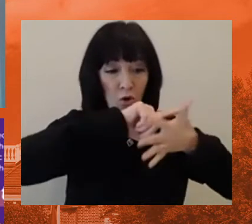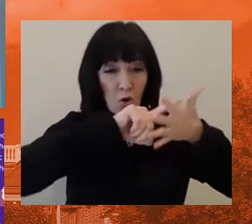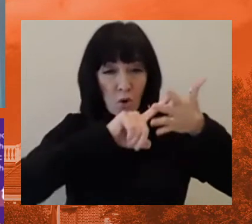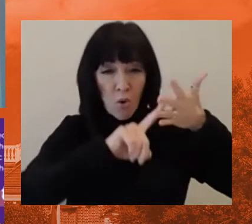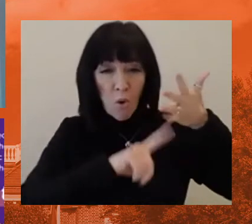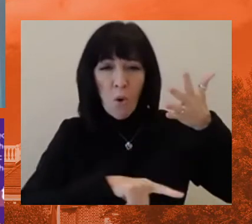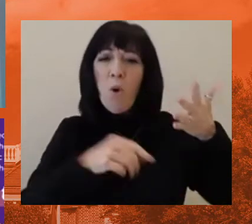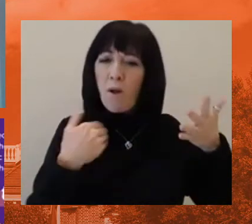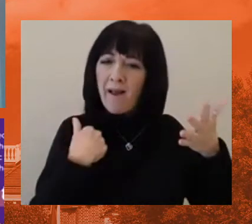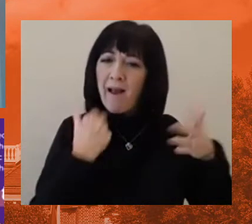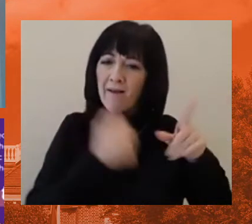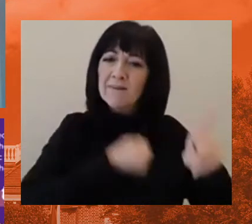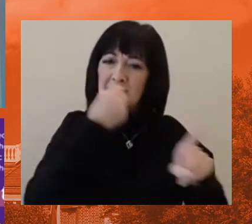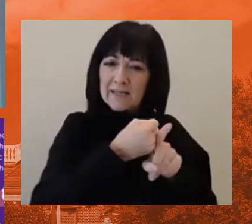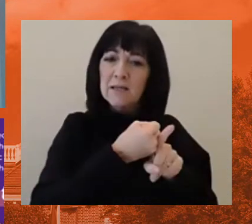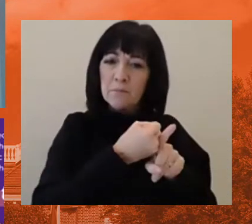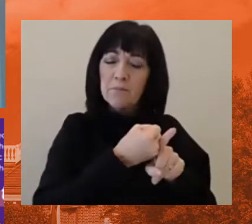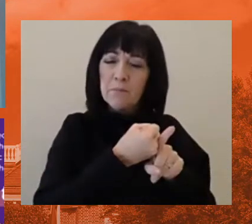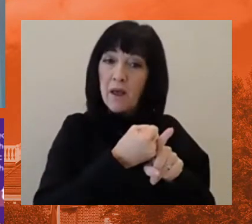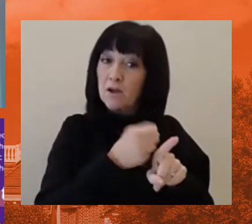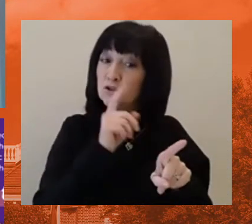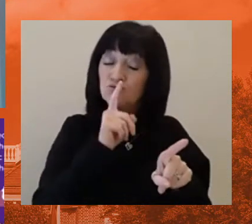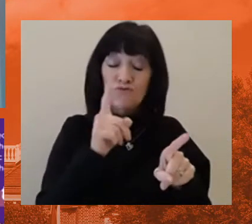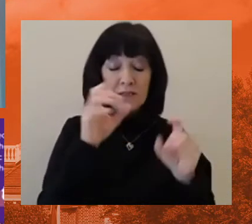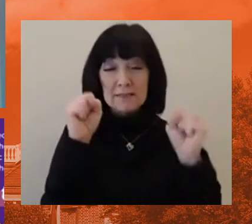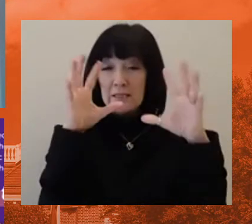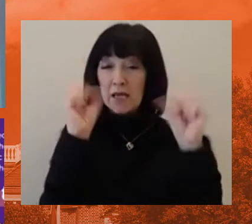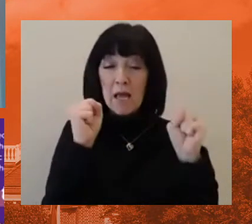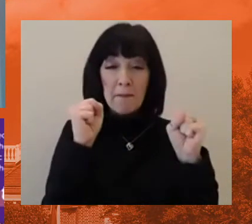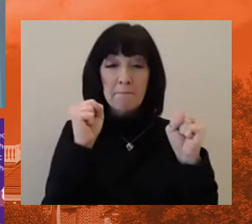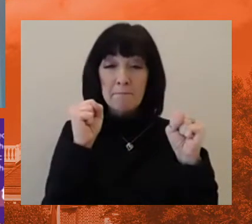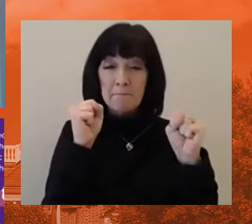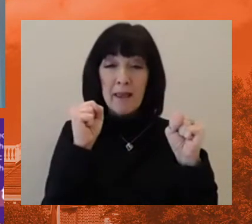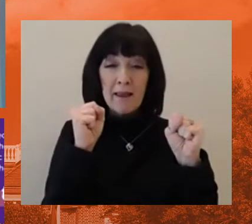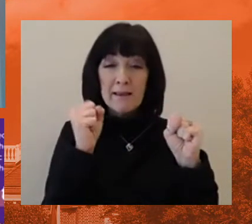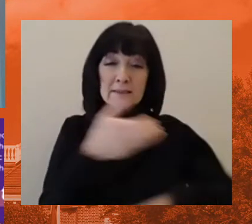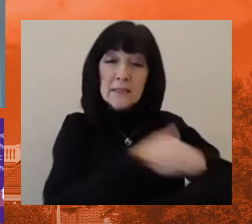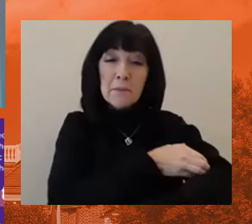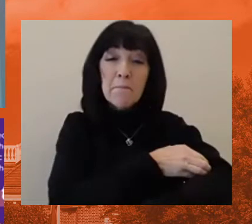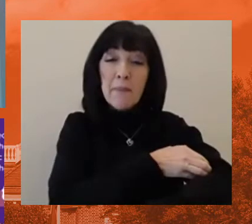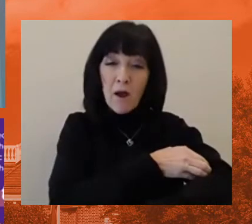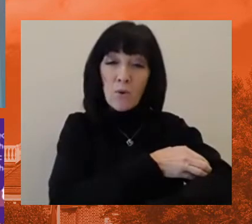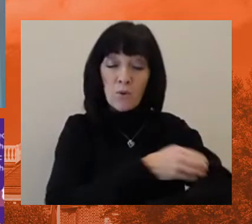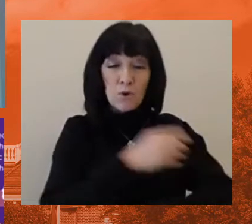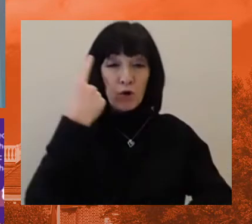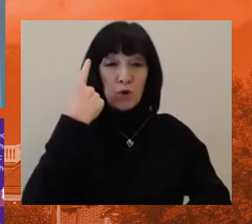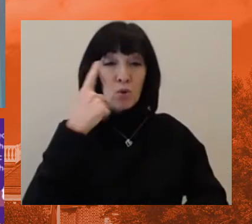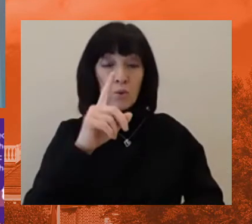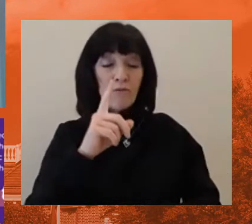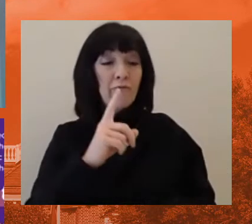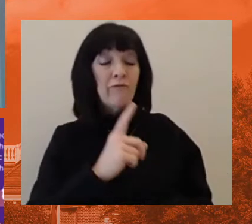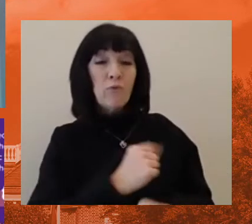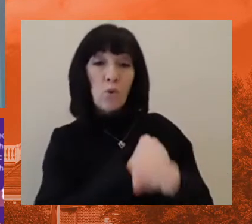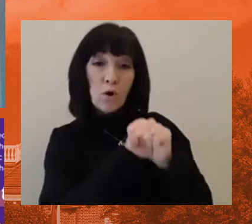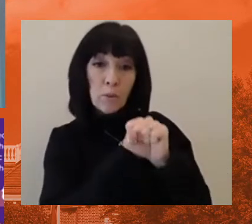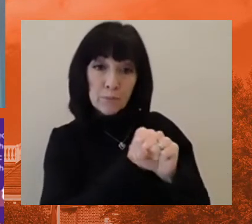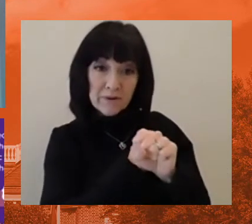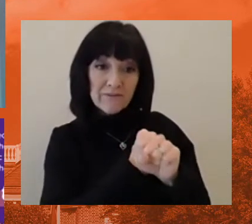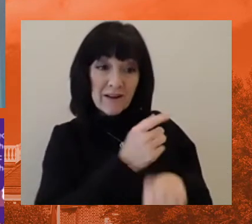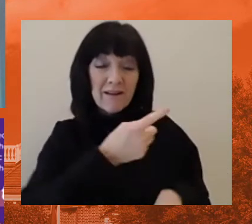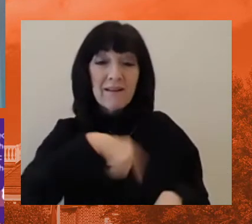The amazing strength of prevention efforts is that when we